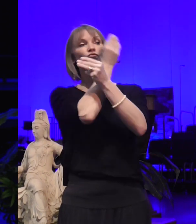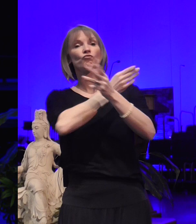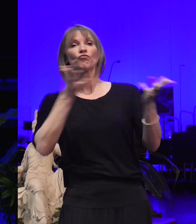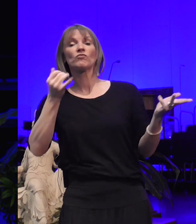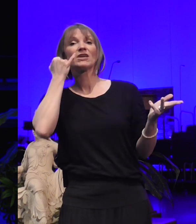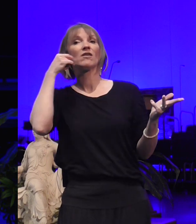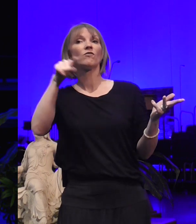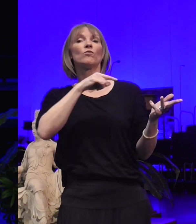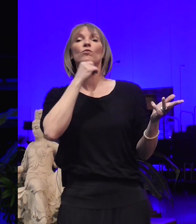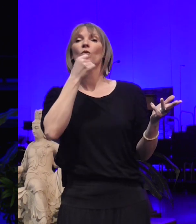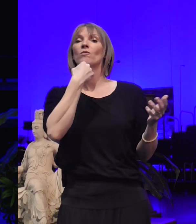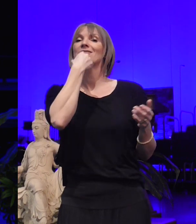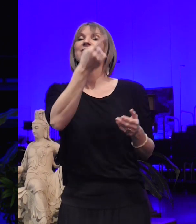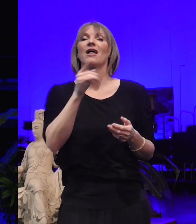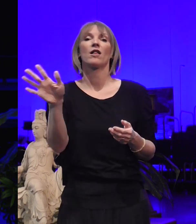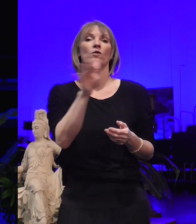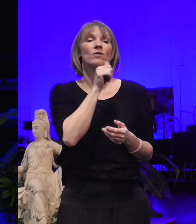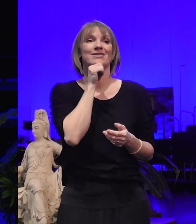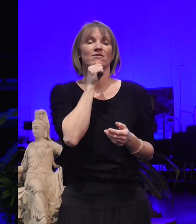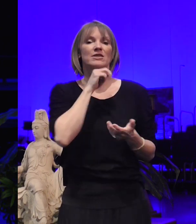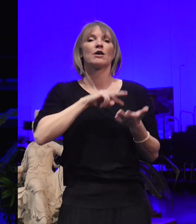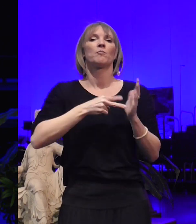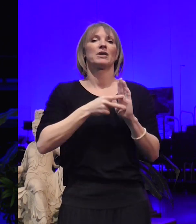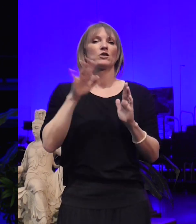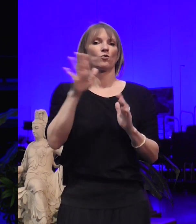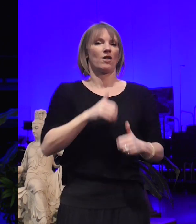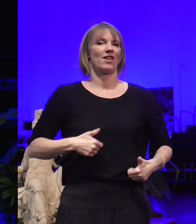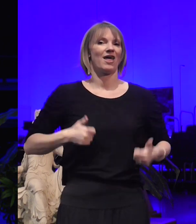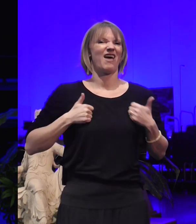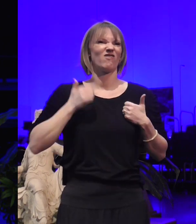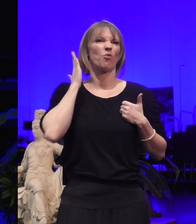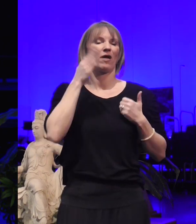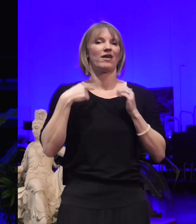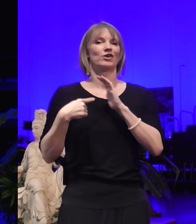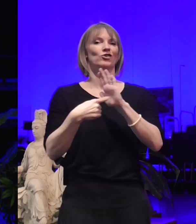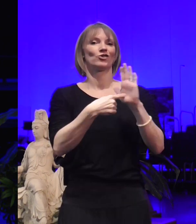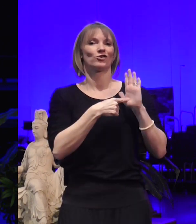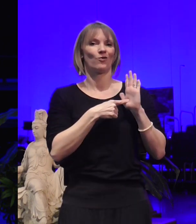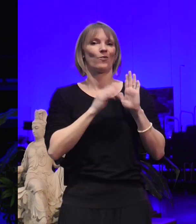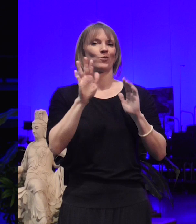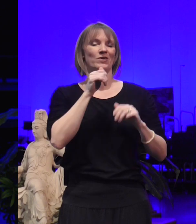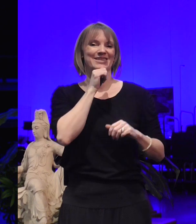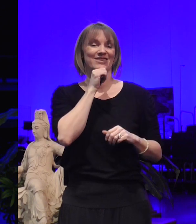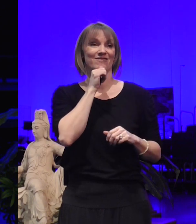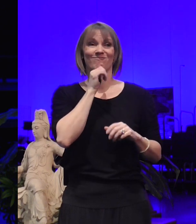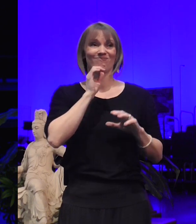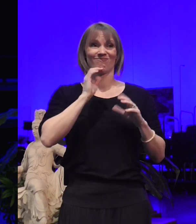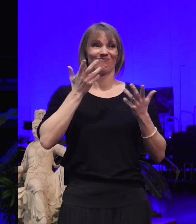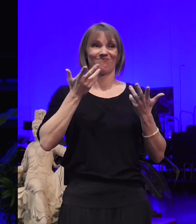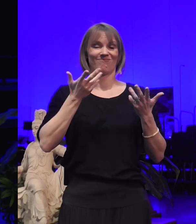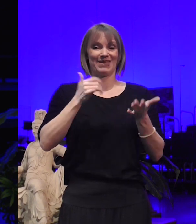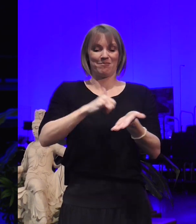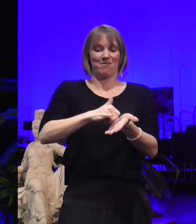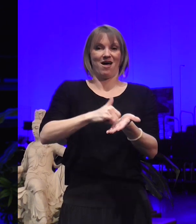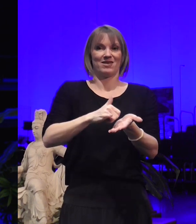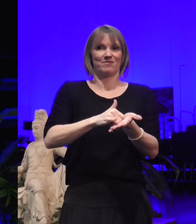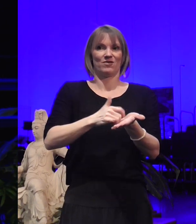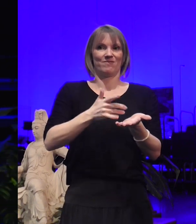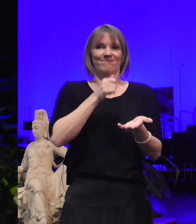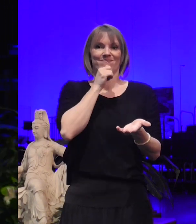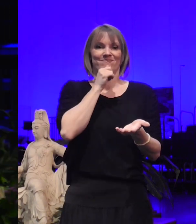if you don't tell your secrets, your life will. There's no such thing as a secret that doesn't get